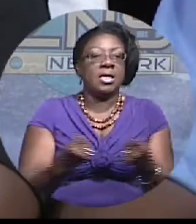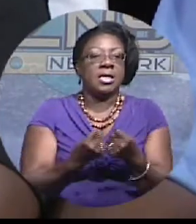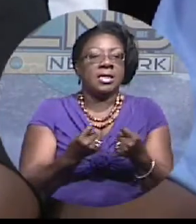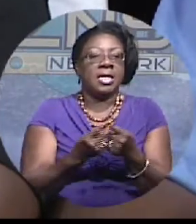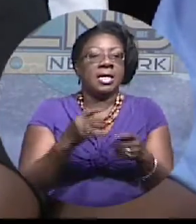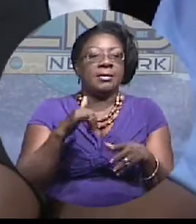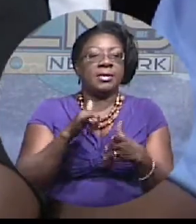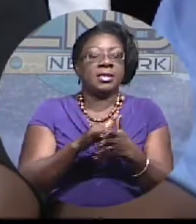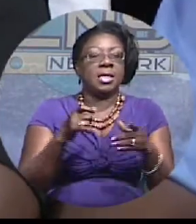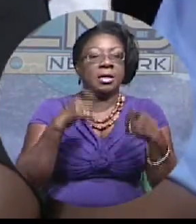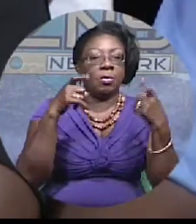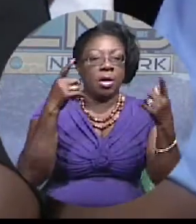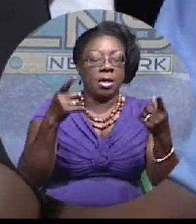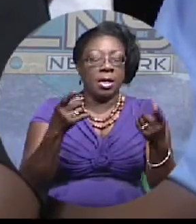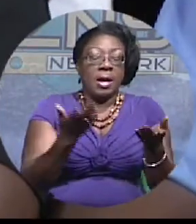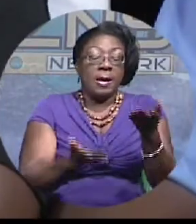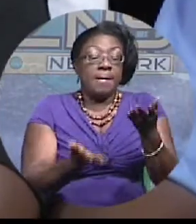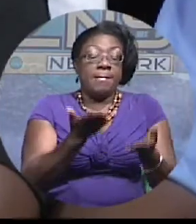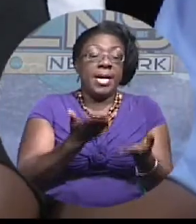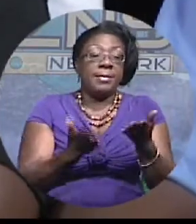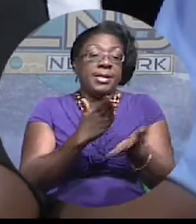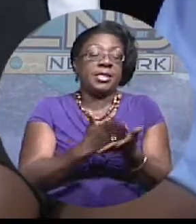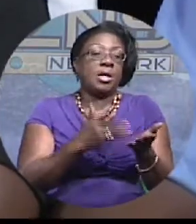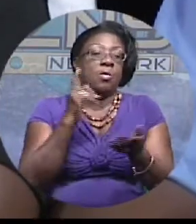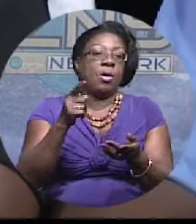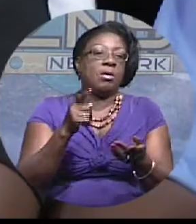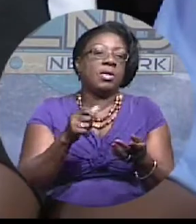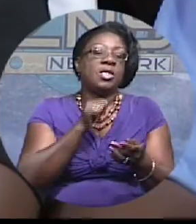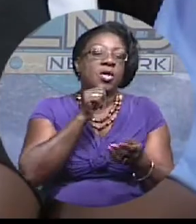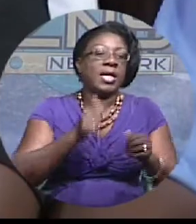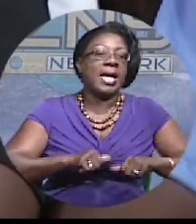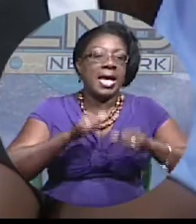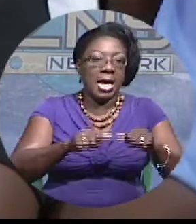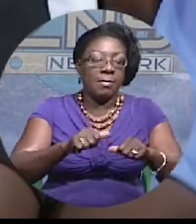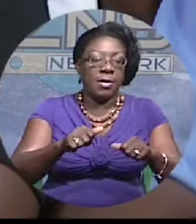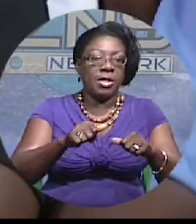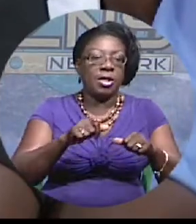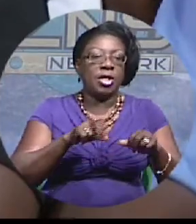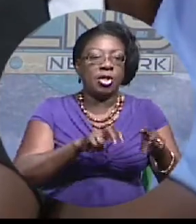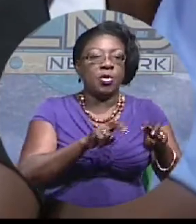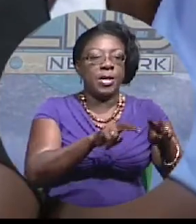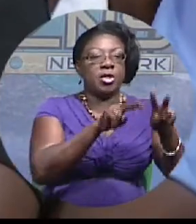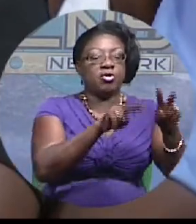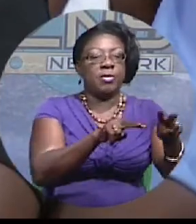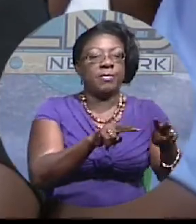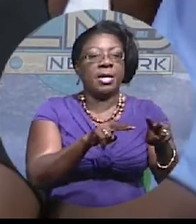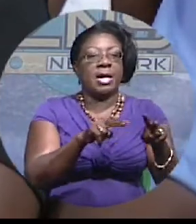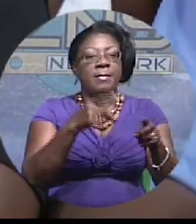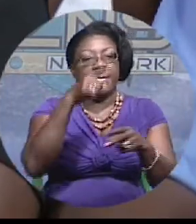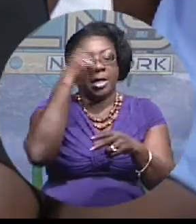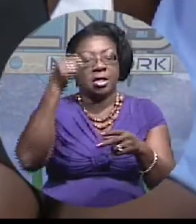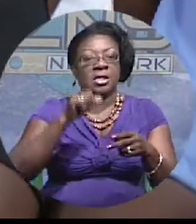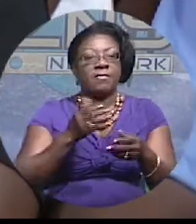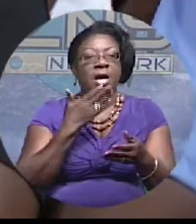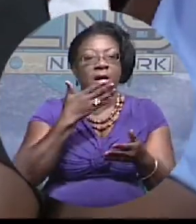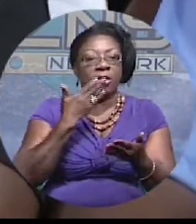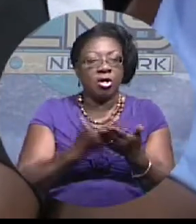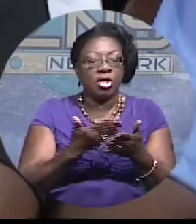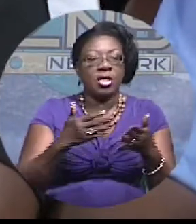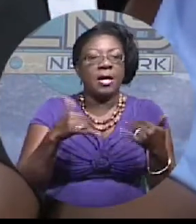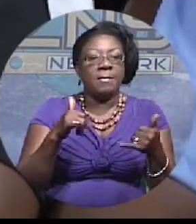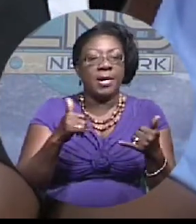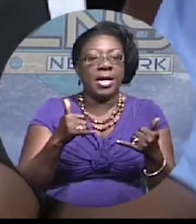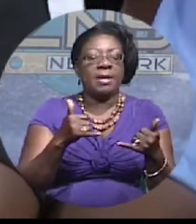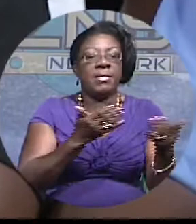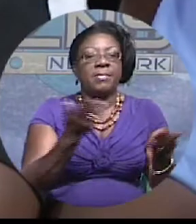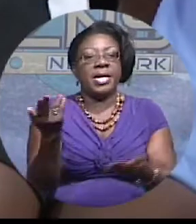knows, maybe someone may default and unable to make the trip, and because of our performance we get another opportunity to be invited to